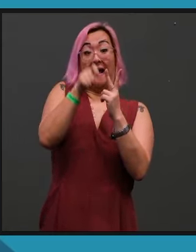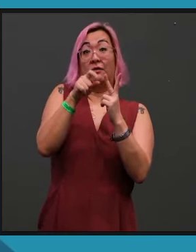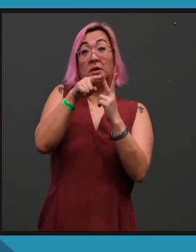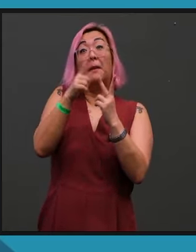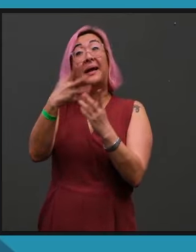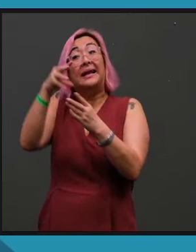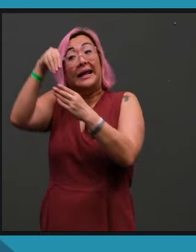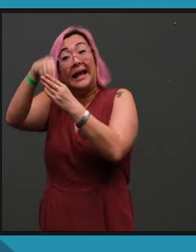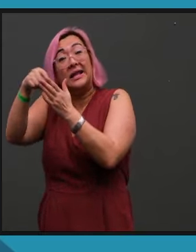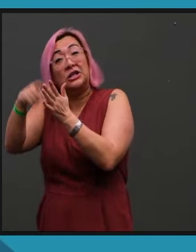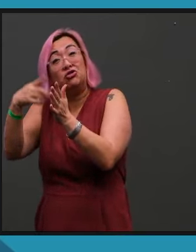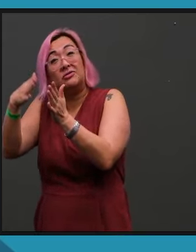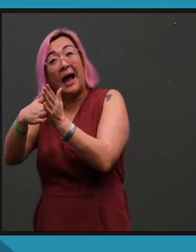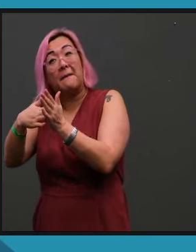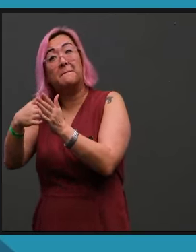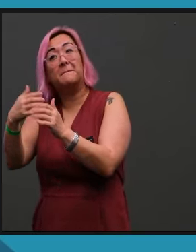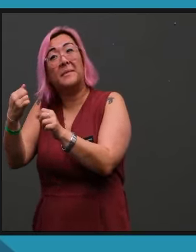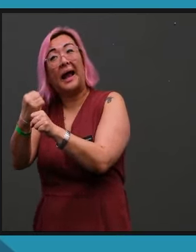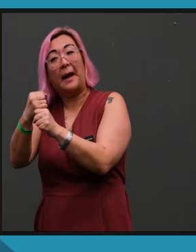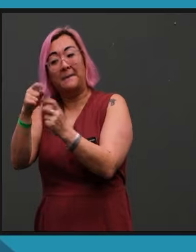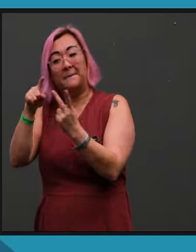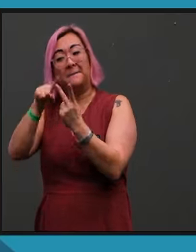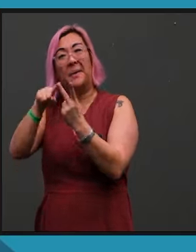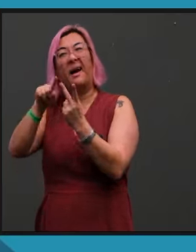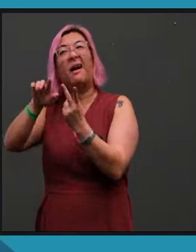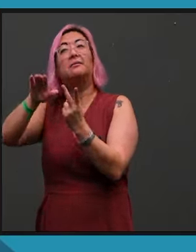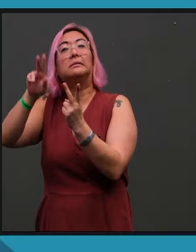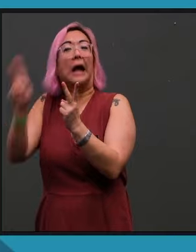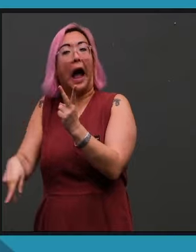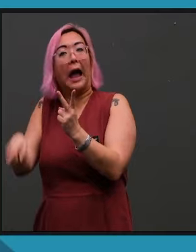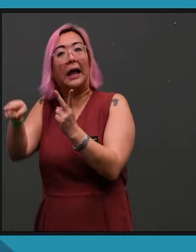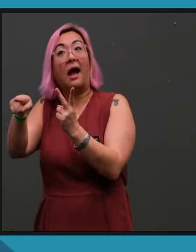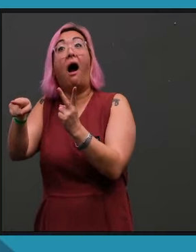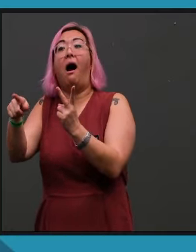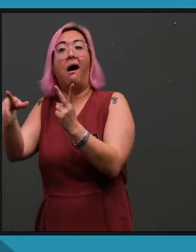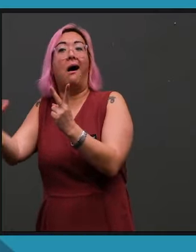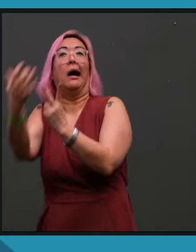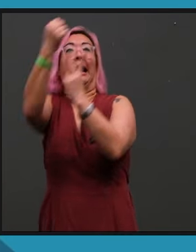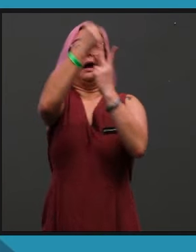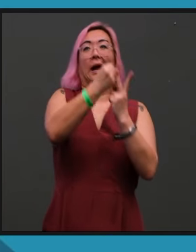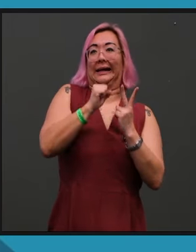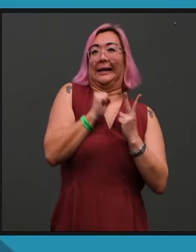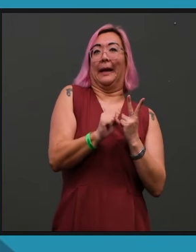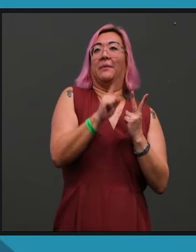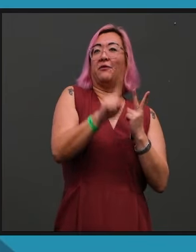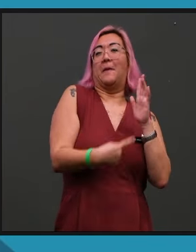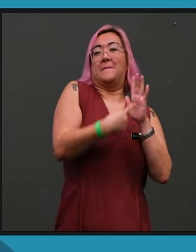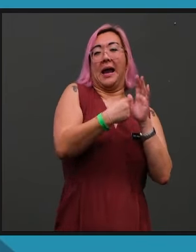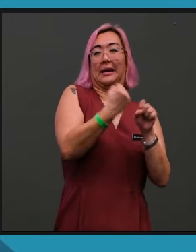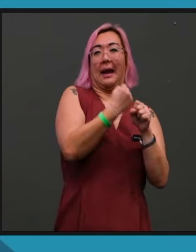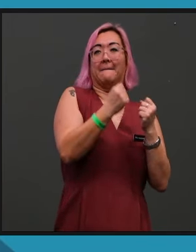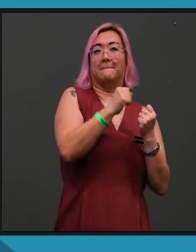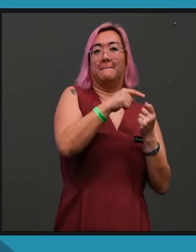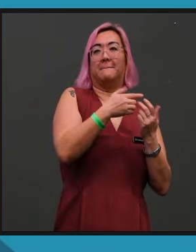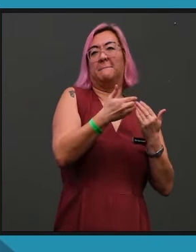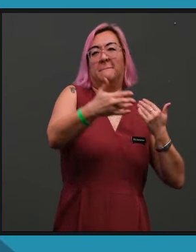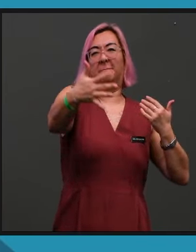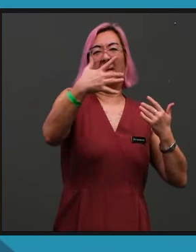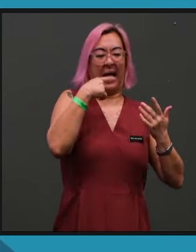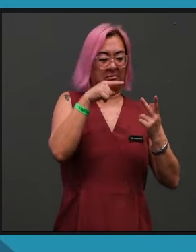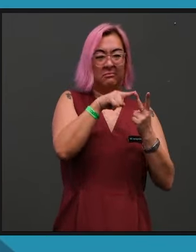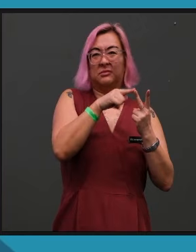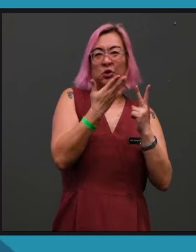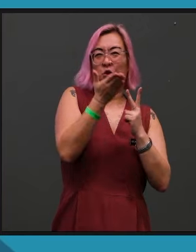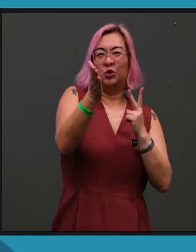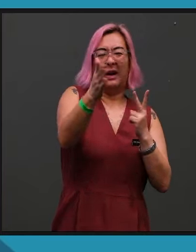And so I was like, well, I like that character too much. Like, I want to keep him for the main game, and we could do a lot more with him. And it would be such a shame